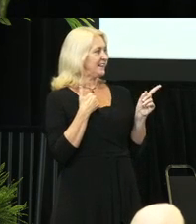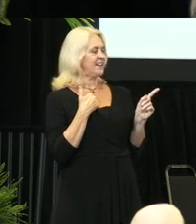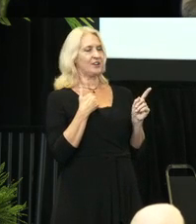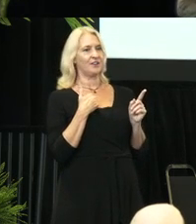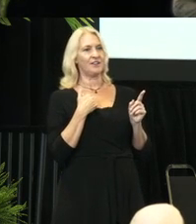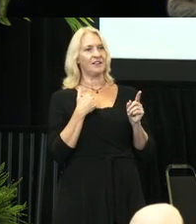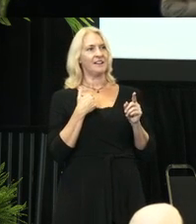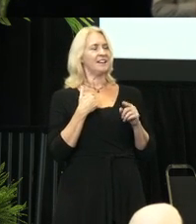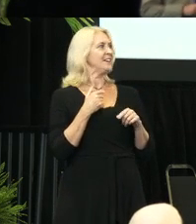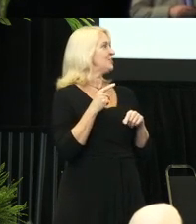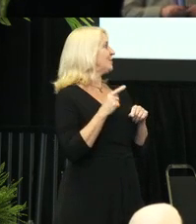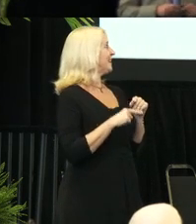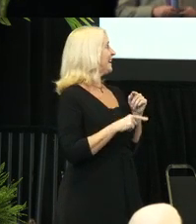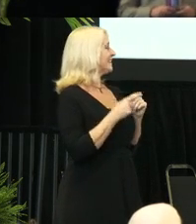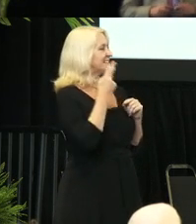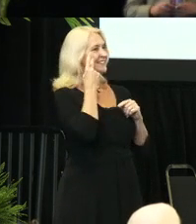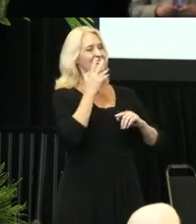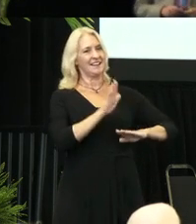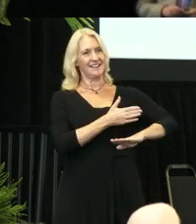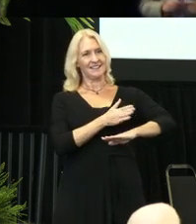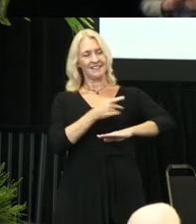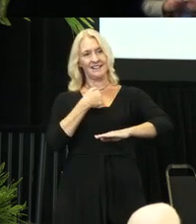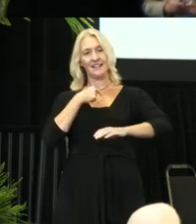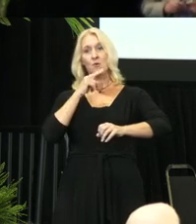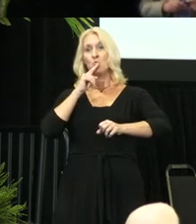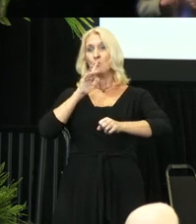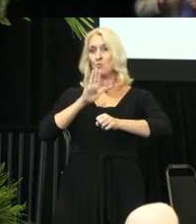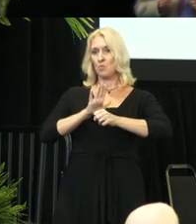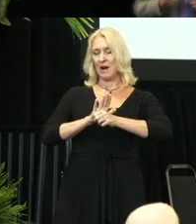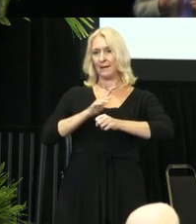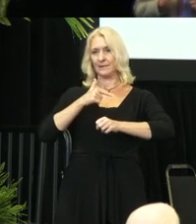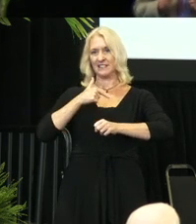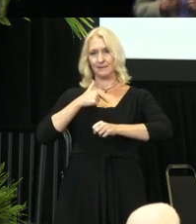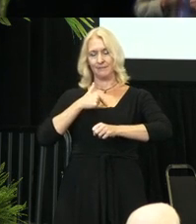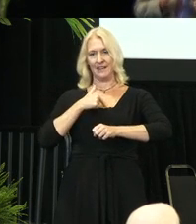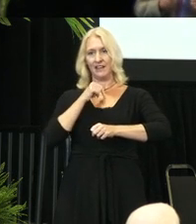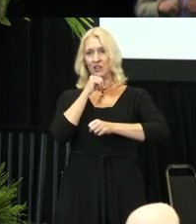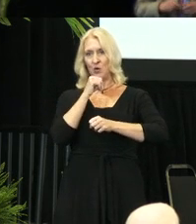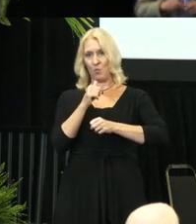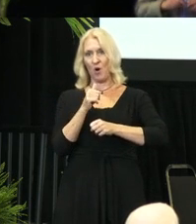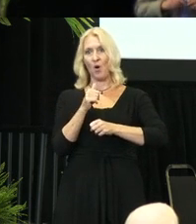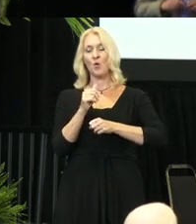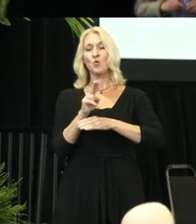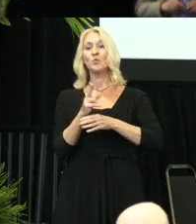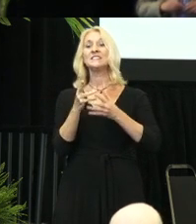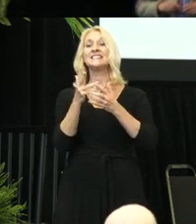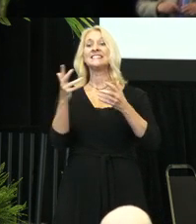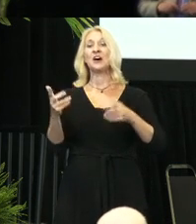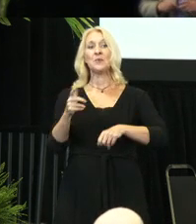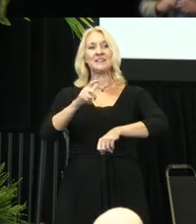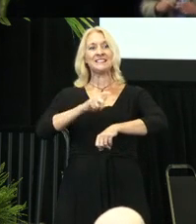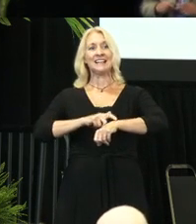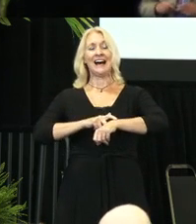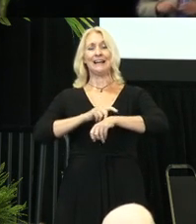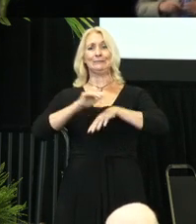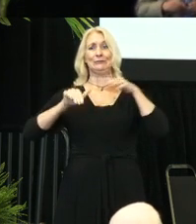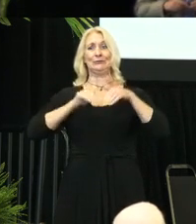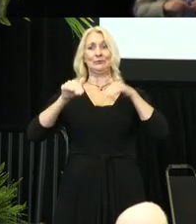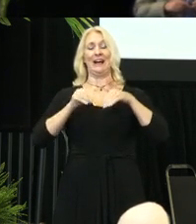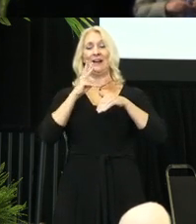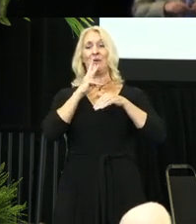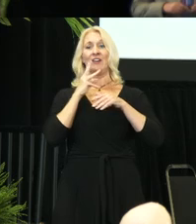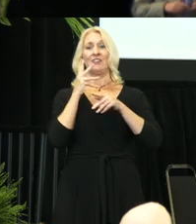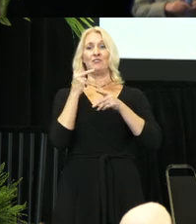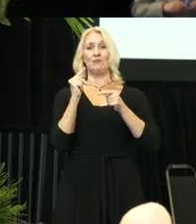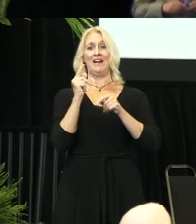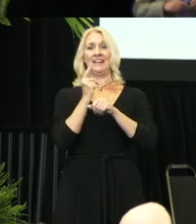it in the back here, it says, "Promise me you will not spend so much time treading water and trying to keep your head above the